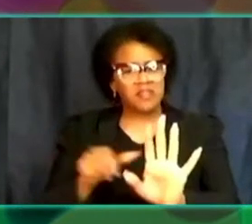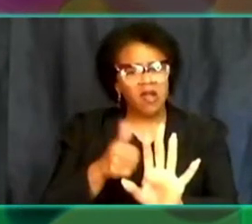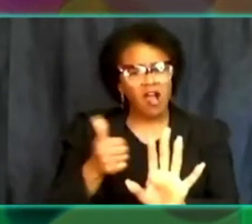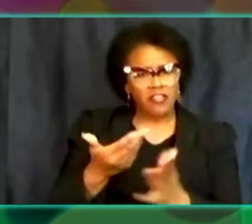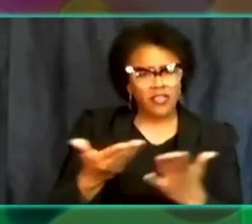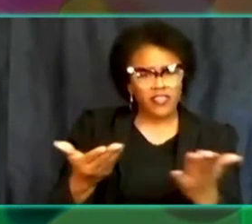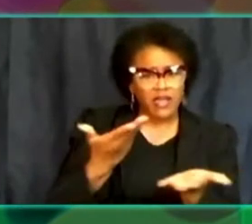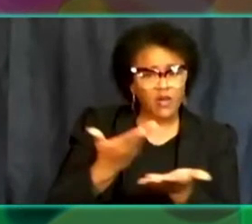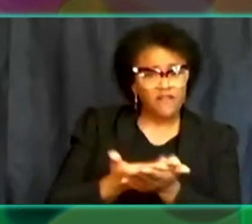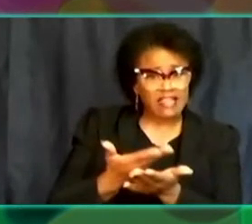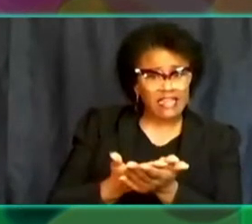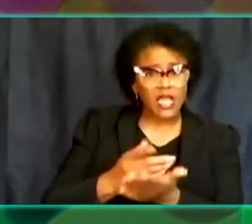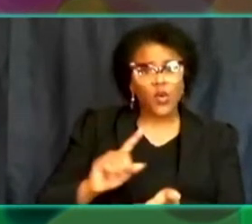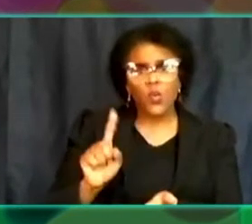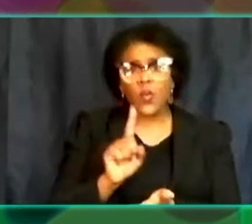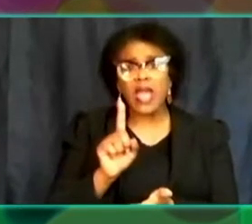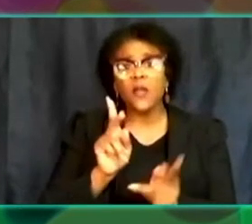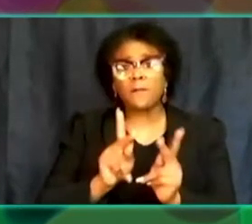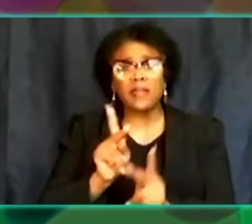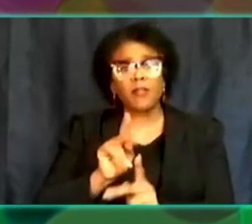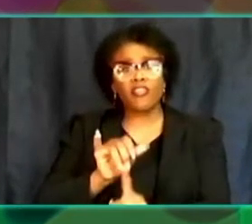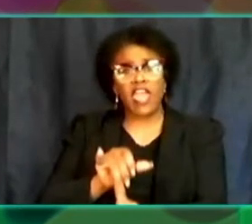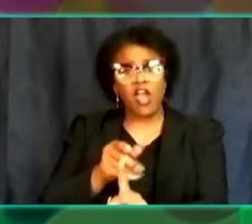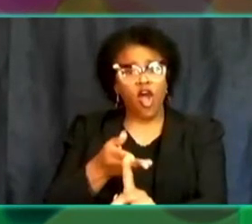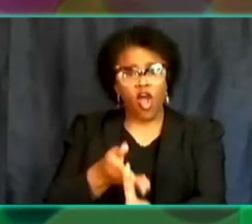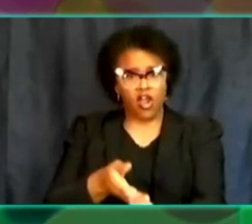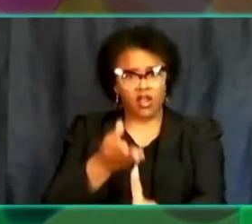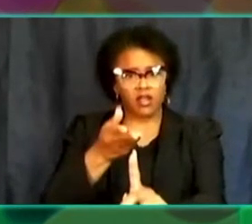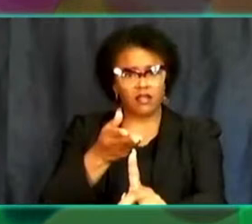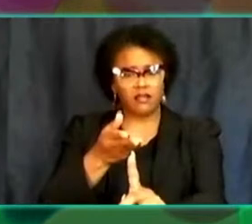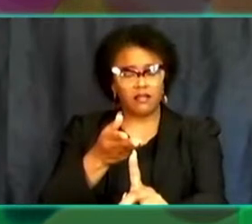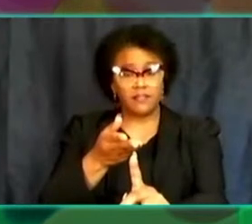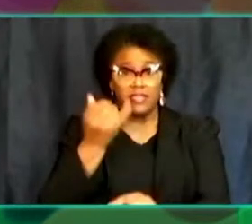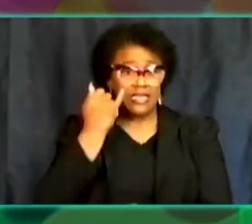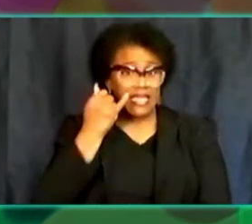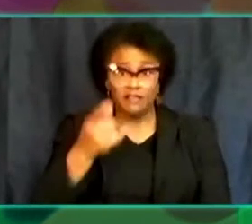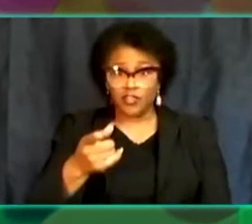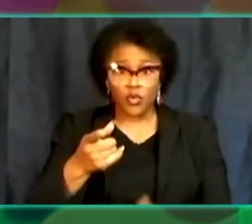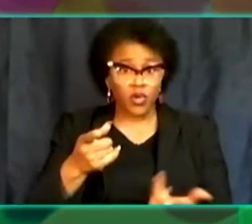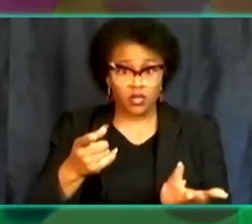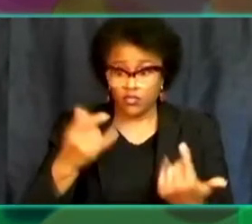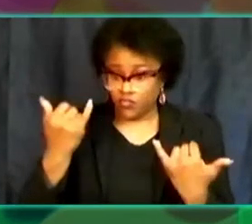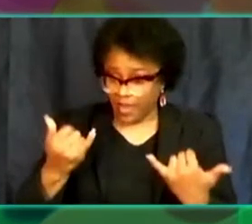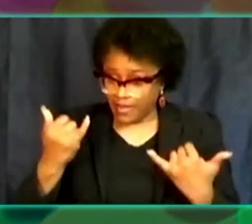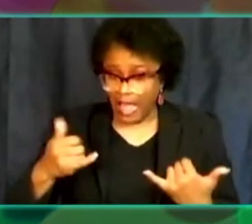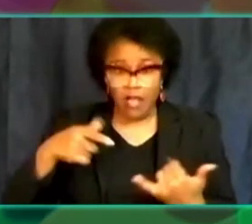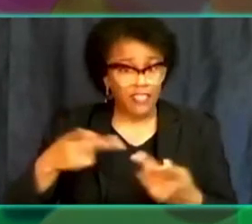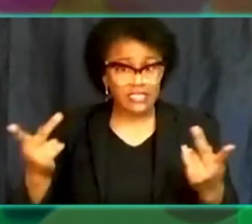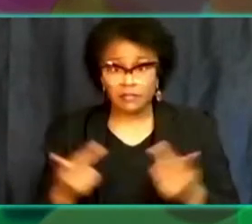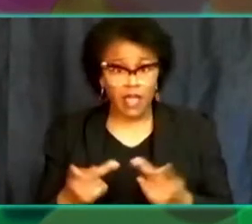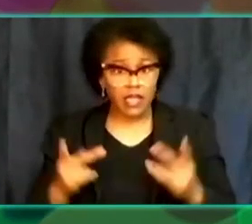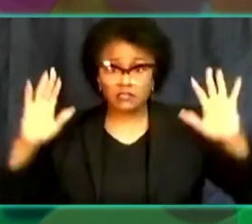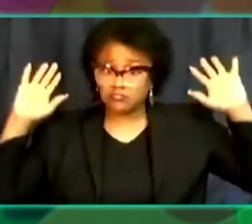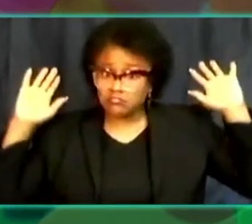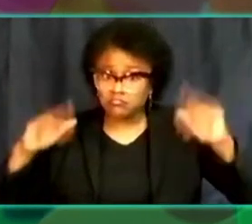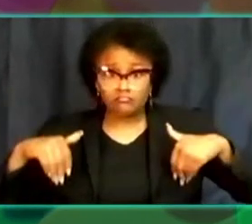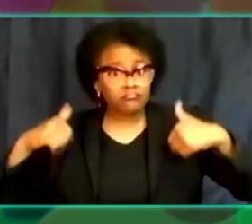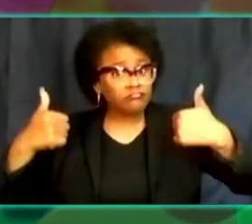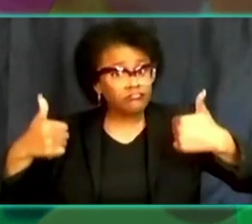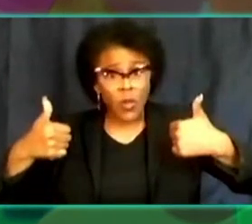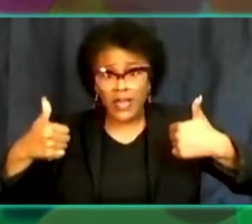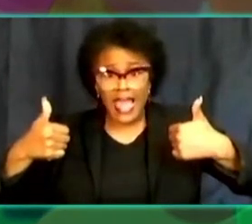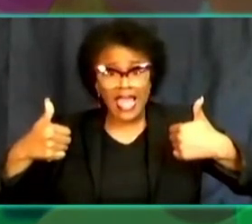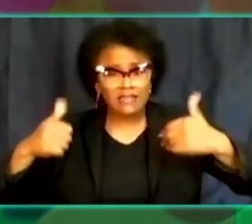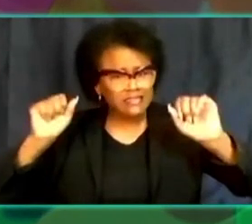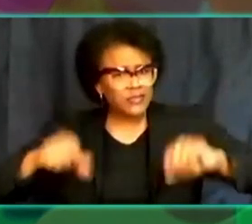where people are, wherever they are, and if you happen to be at this particular place, that's okay. You know, you can be